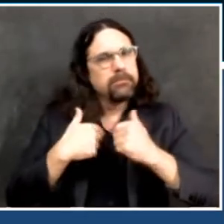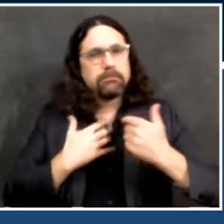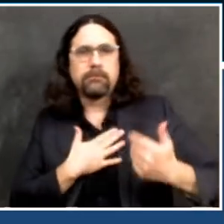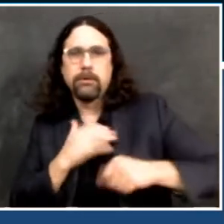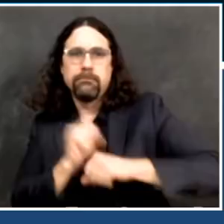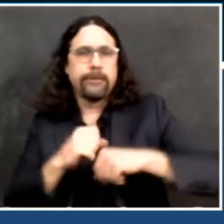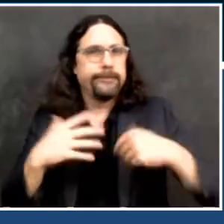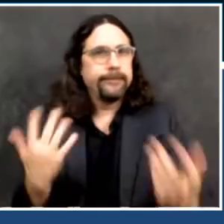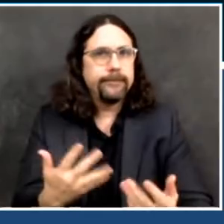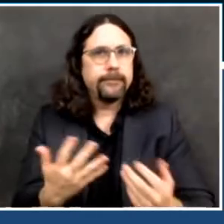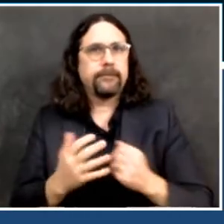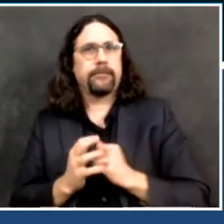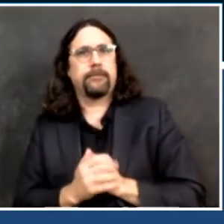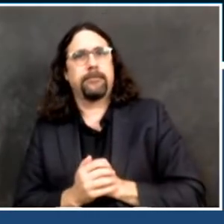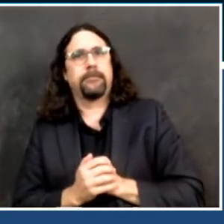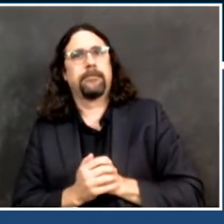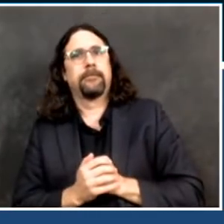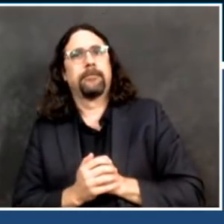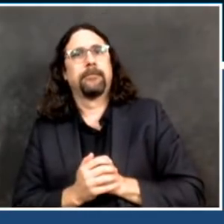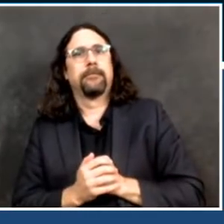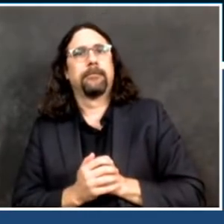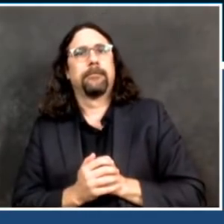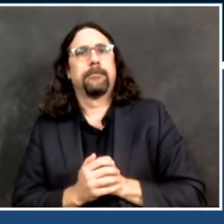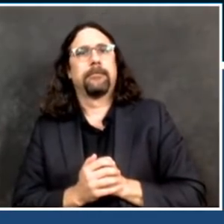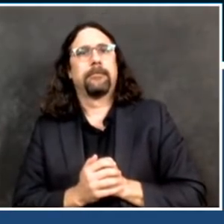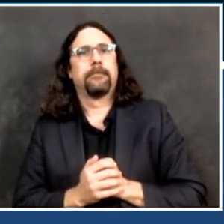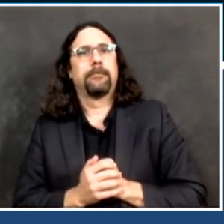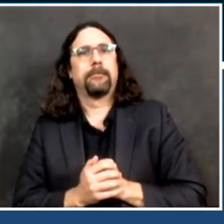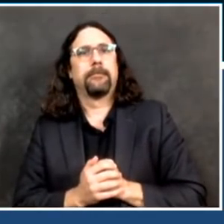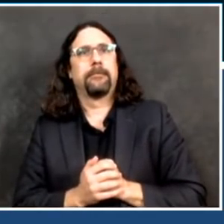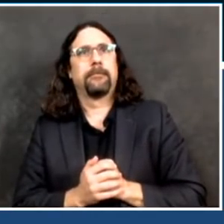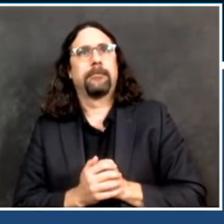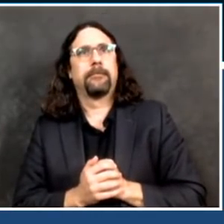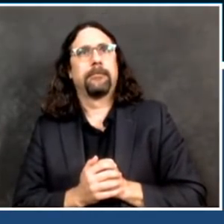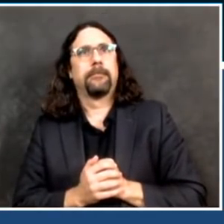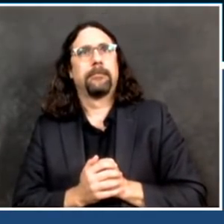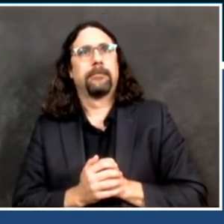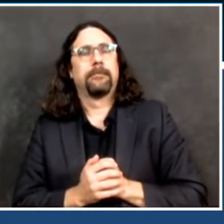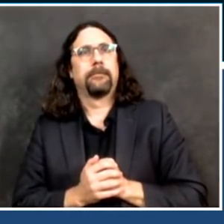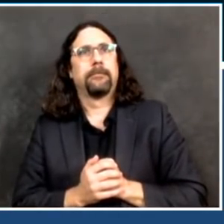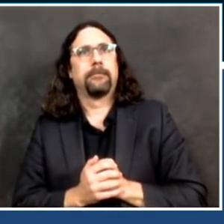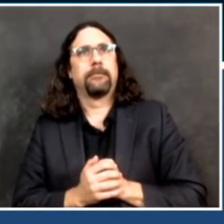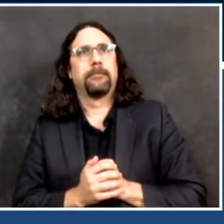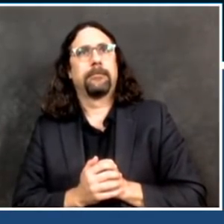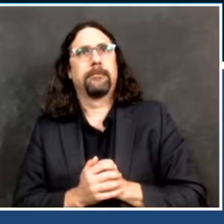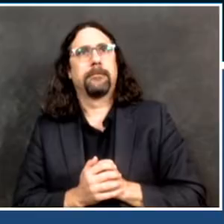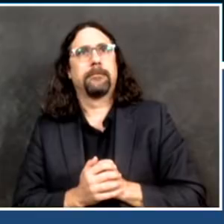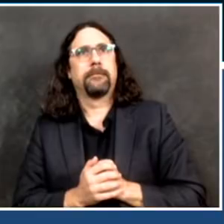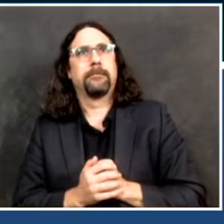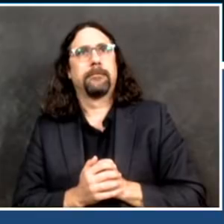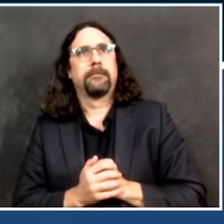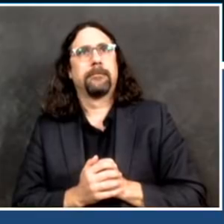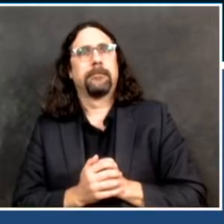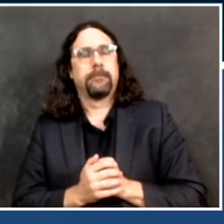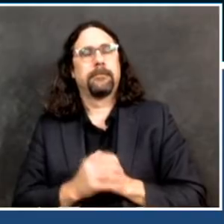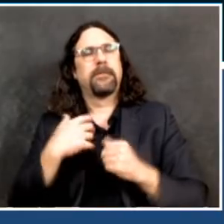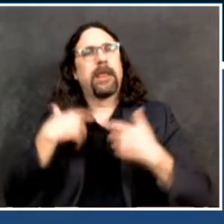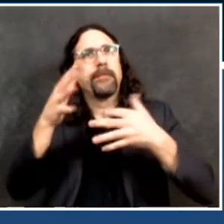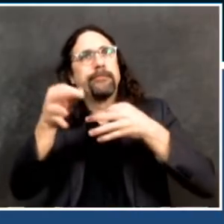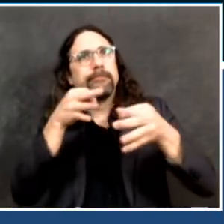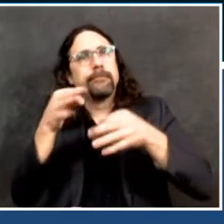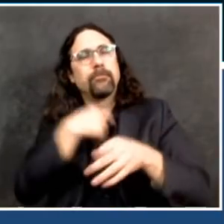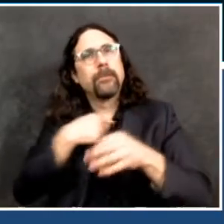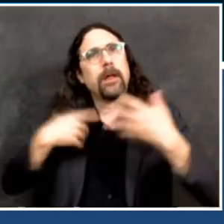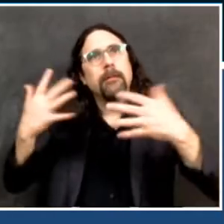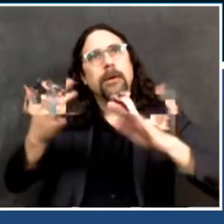So as many of you know, we stood up the grab-and-go meals at the Department of Education. Over 3 million meals